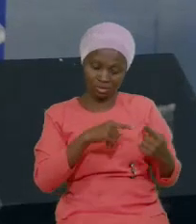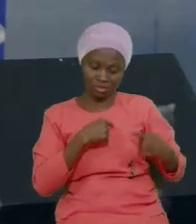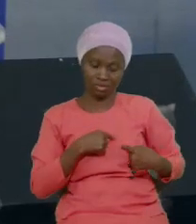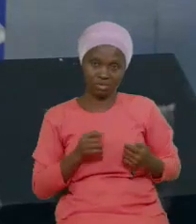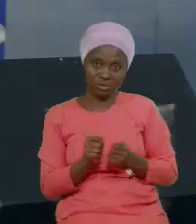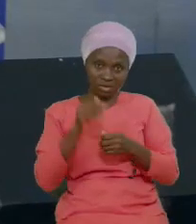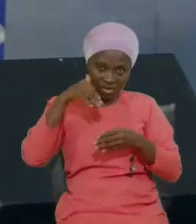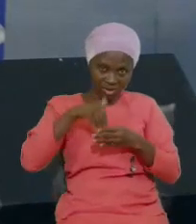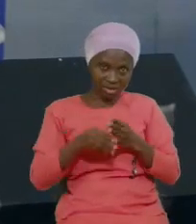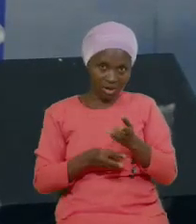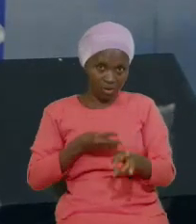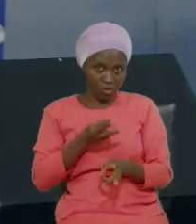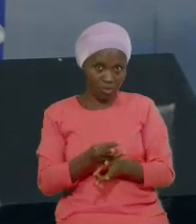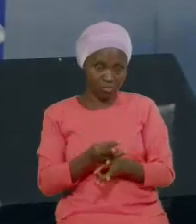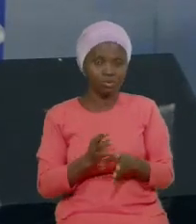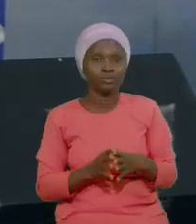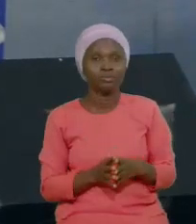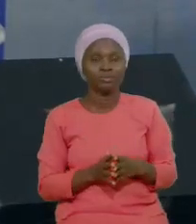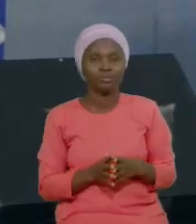world.